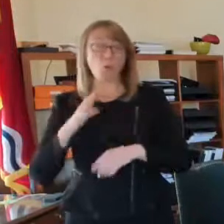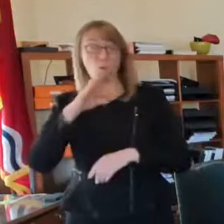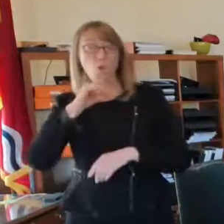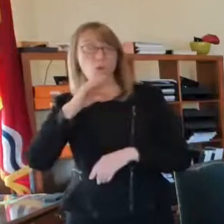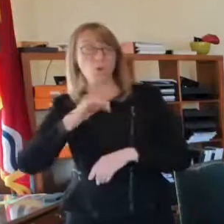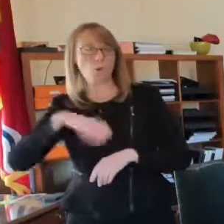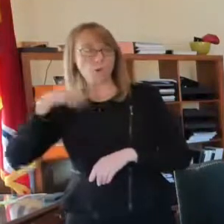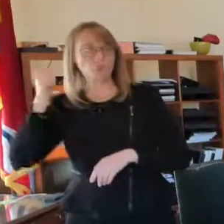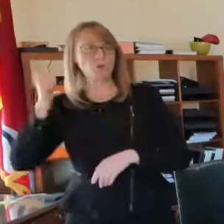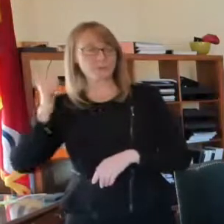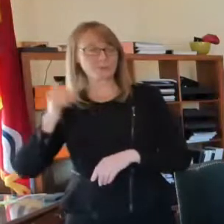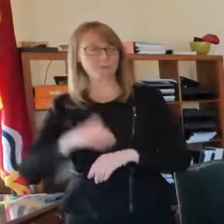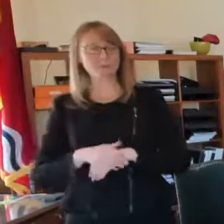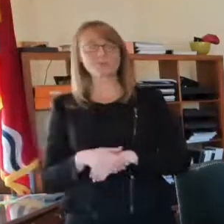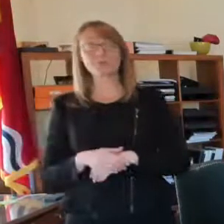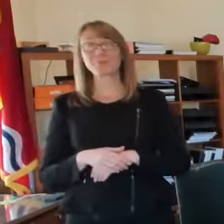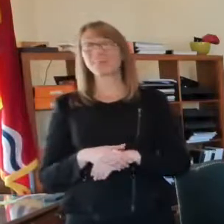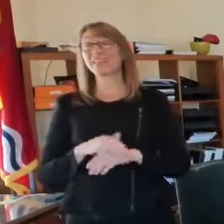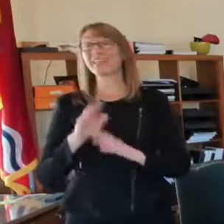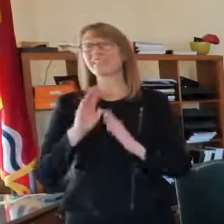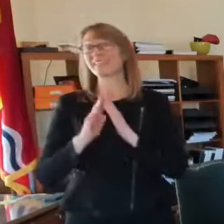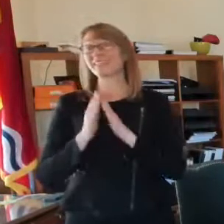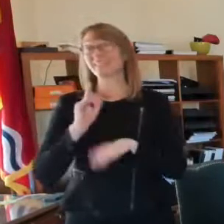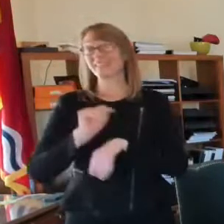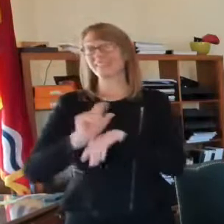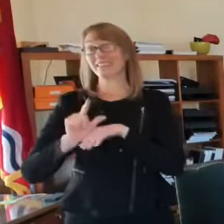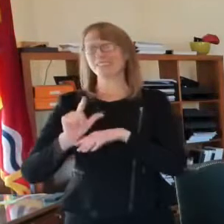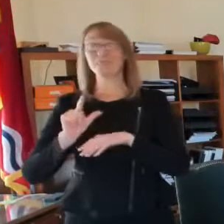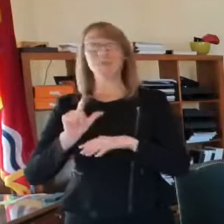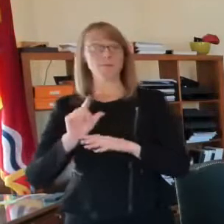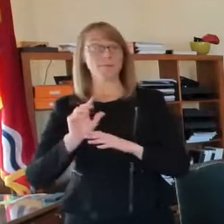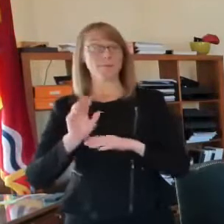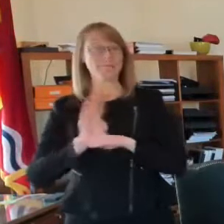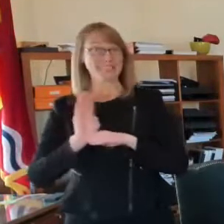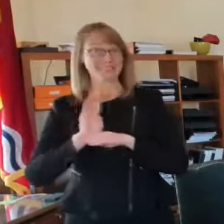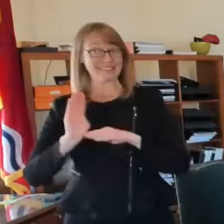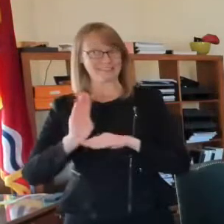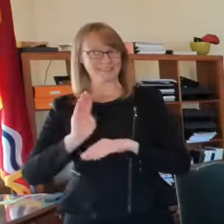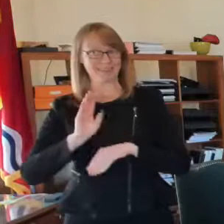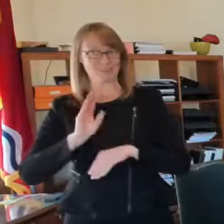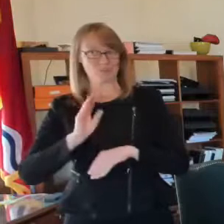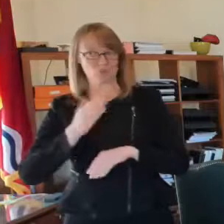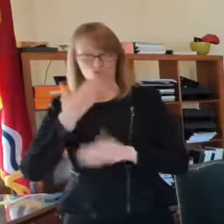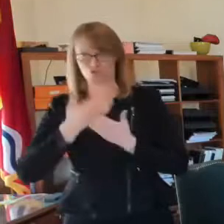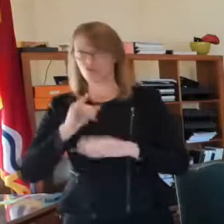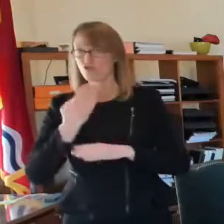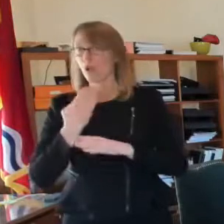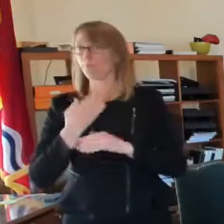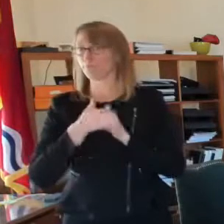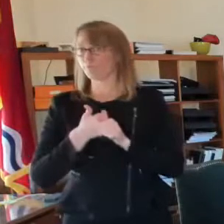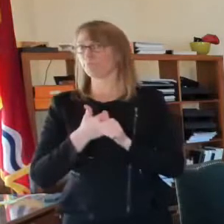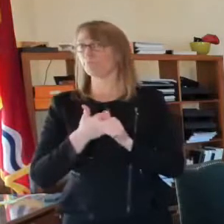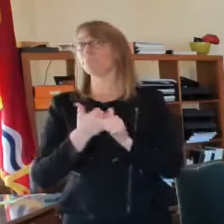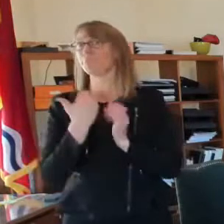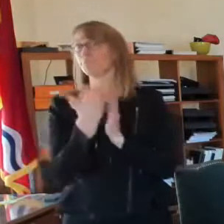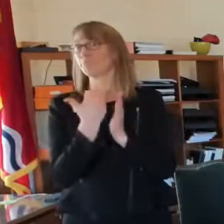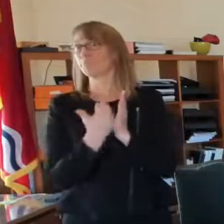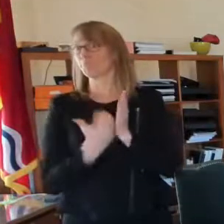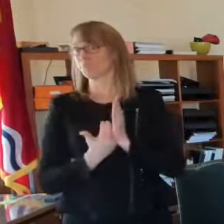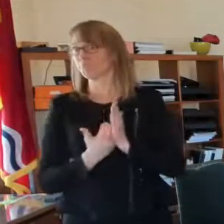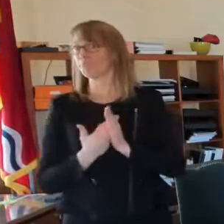a good job, and that's why our numbers are by far the lowest in the region. That